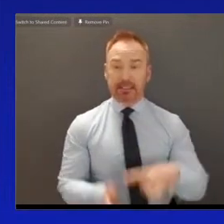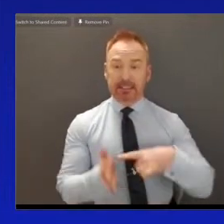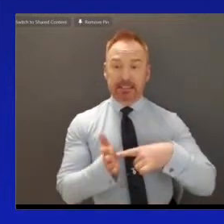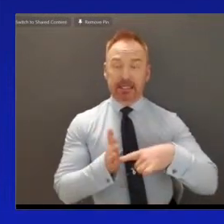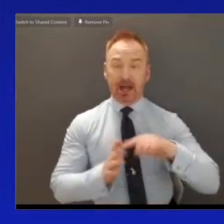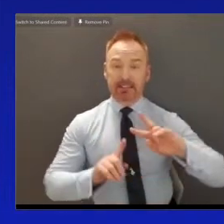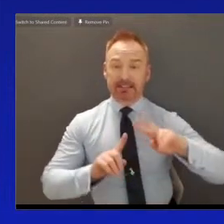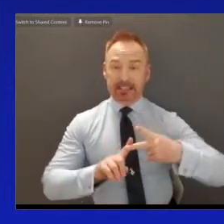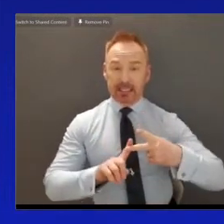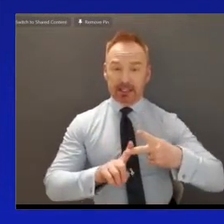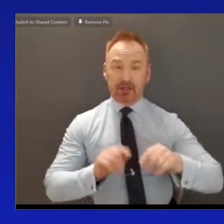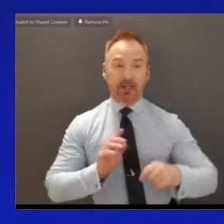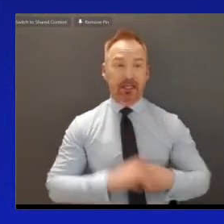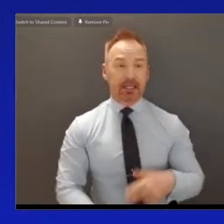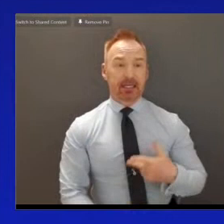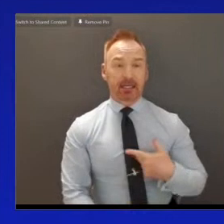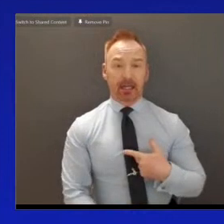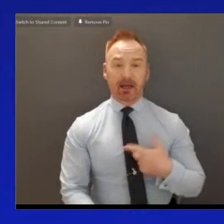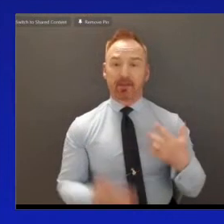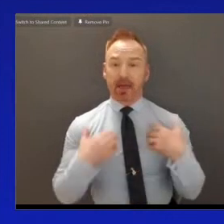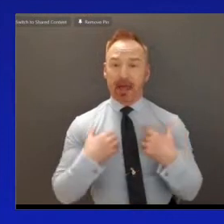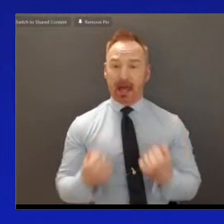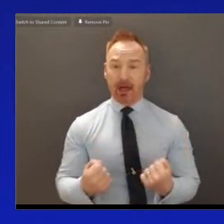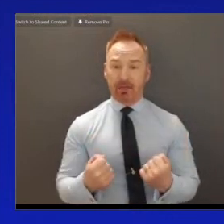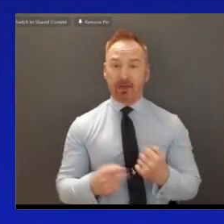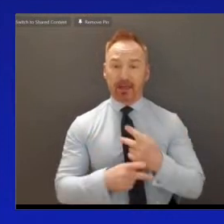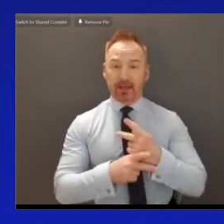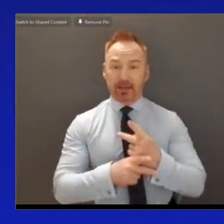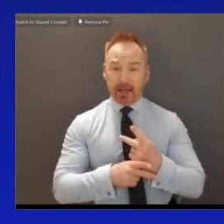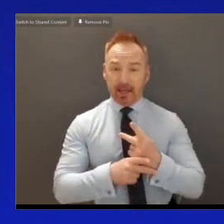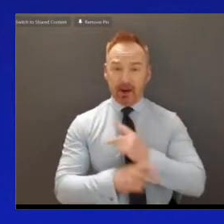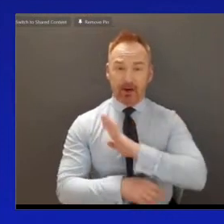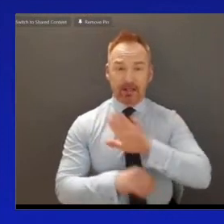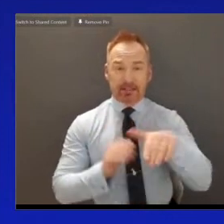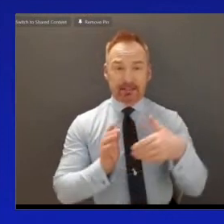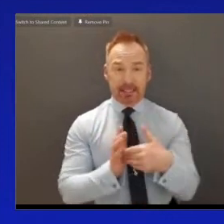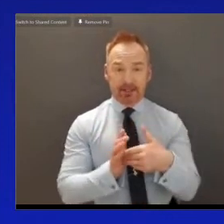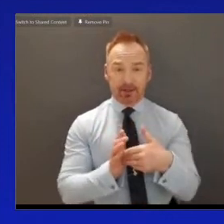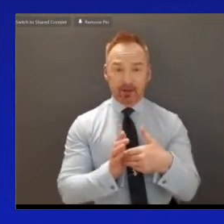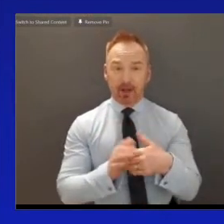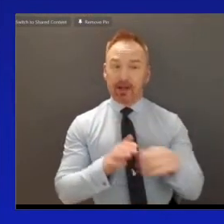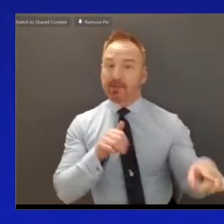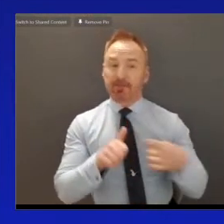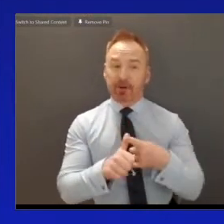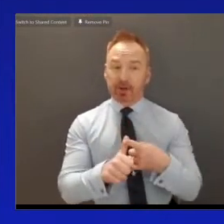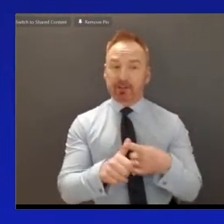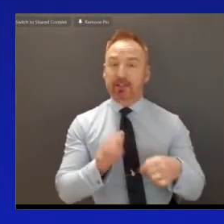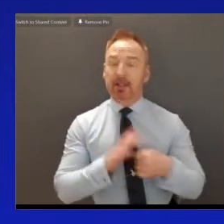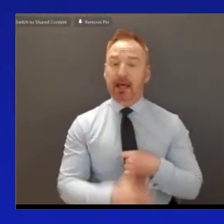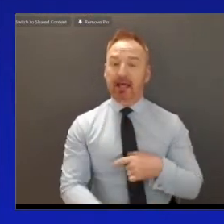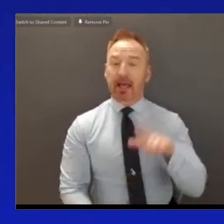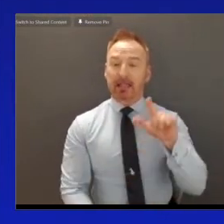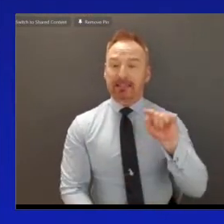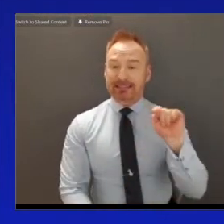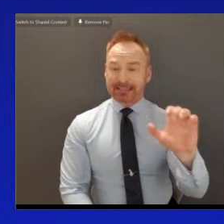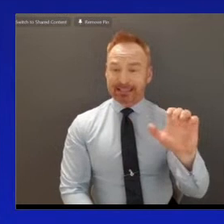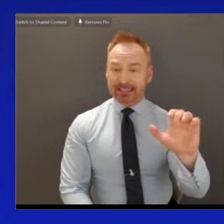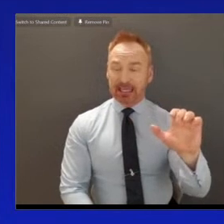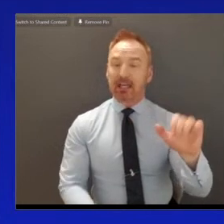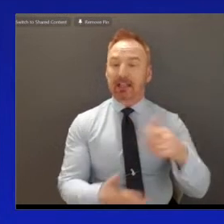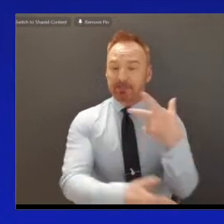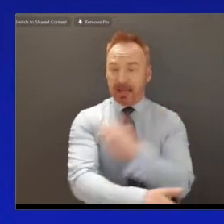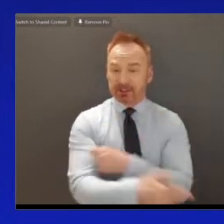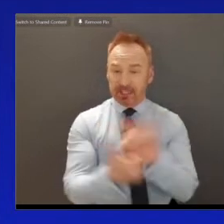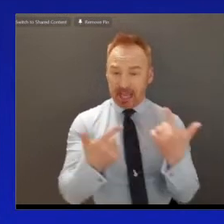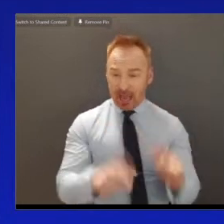at the Pearly Rideau Veterans Healthcare Center, which was the first long-term care home to be vaccinated in Ottawa on January 5th.